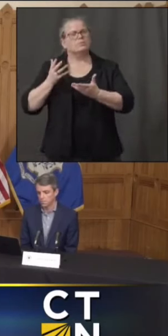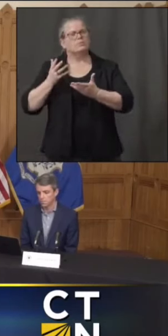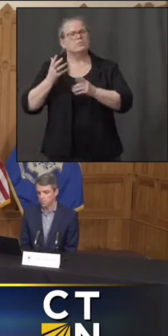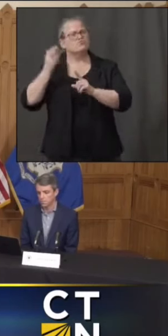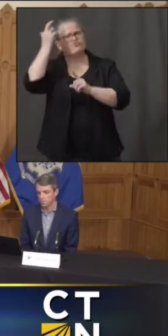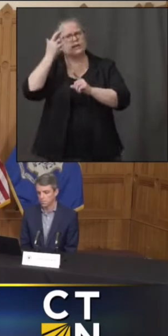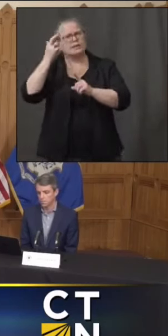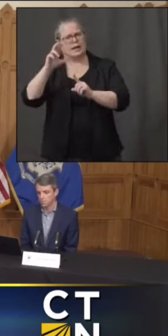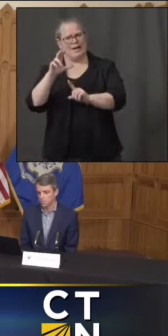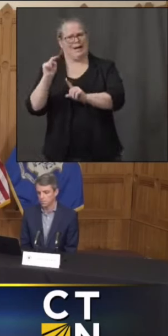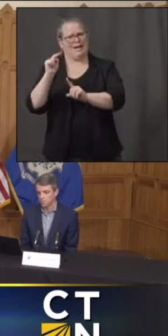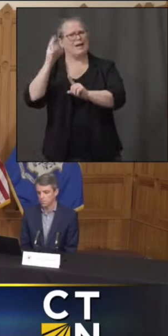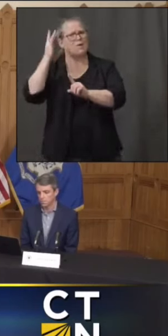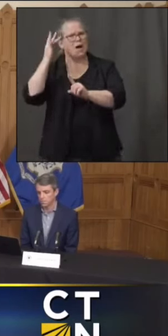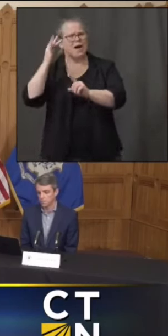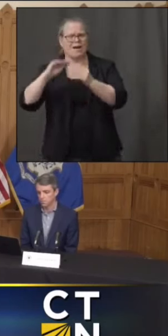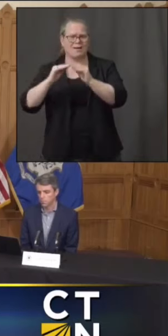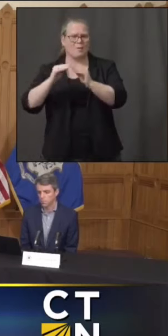death rate?